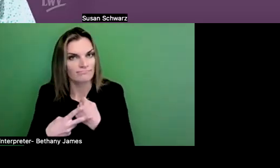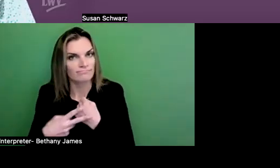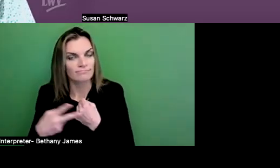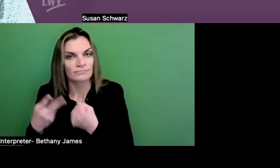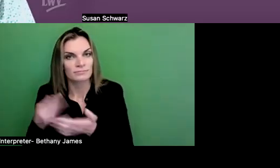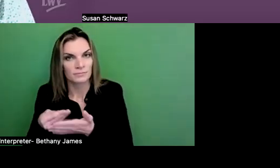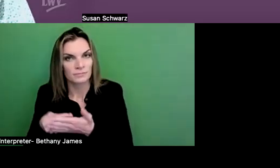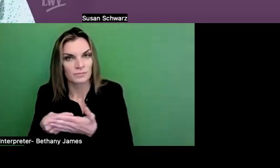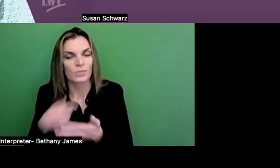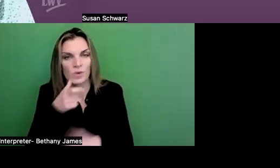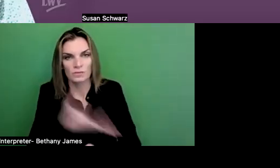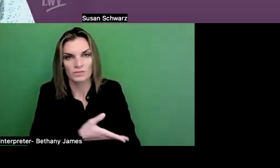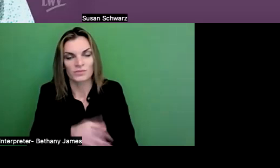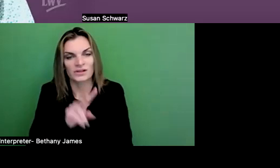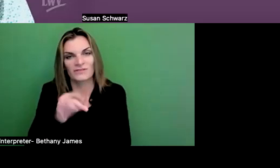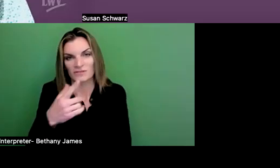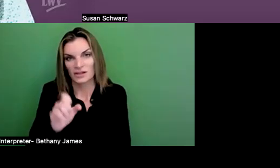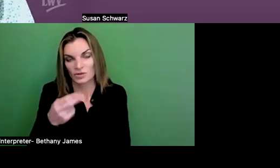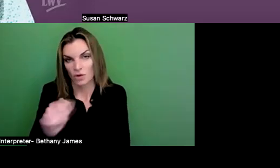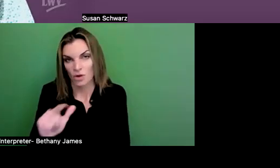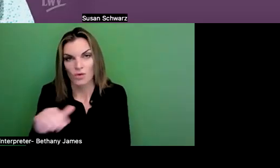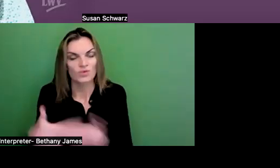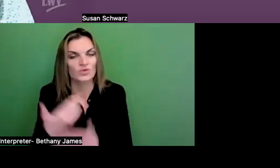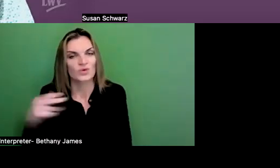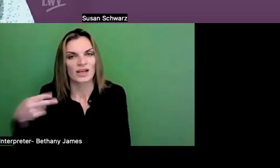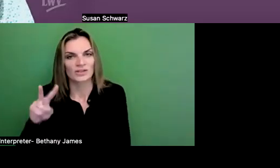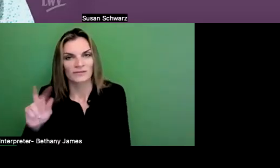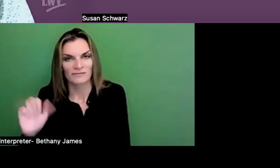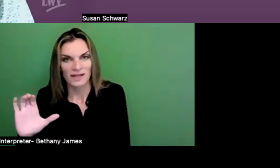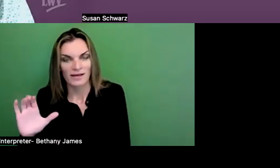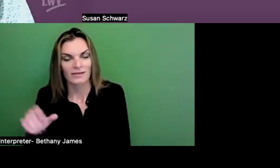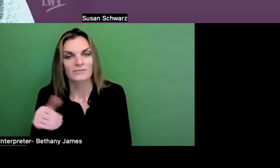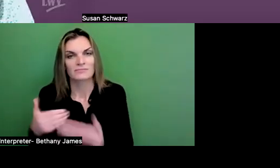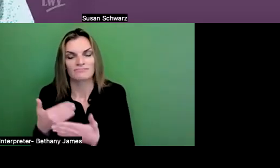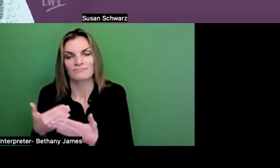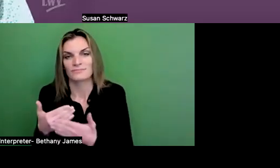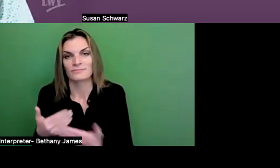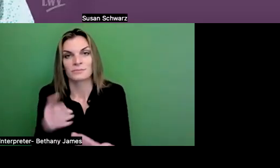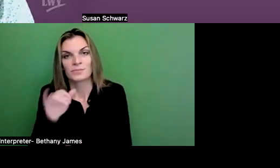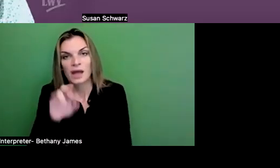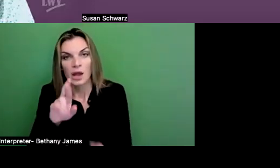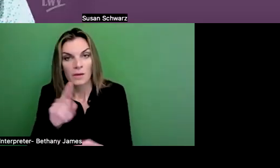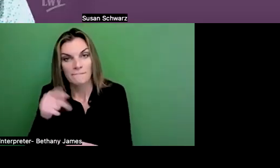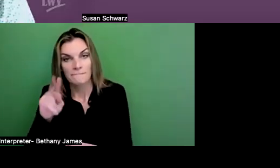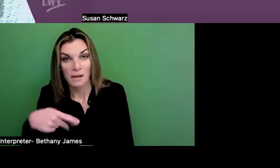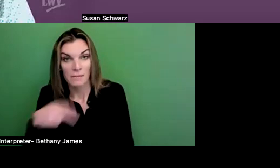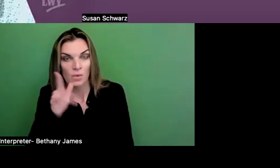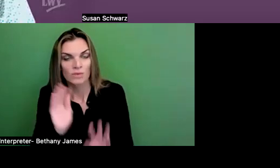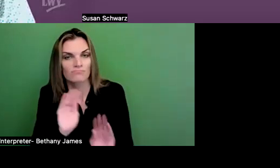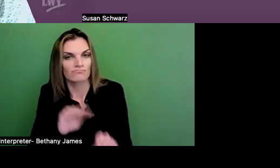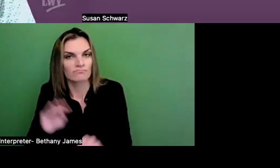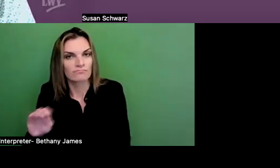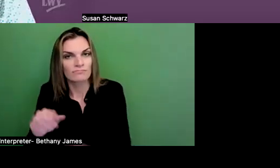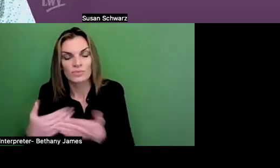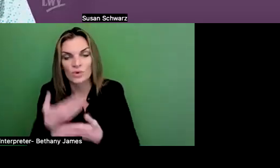Village Hall, new roof, new HVAC system, new air pumps to be put in, and new windows,